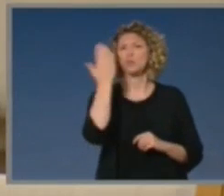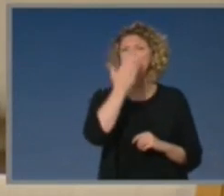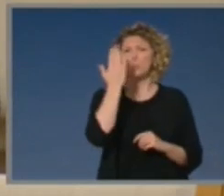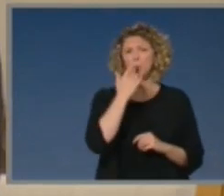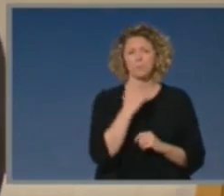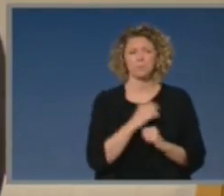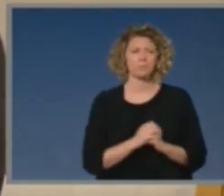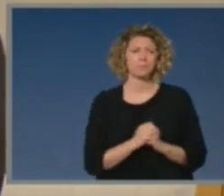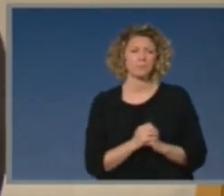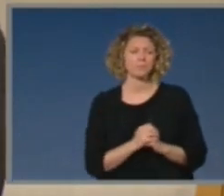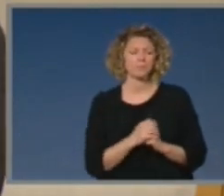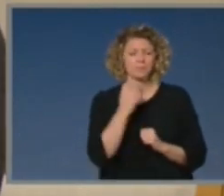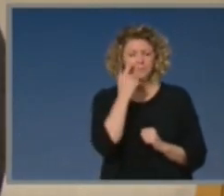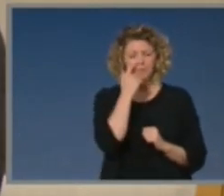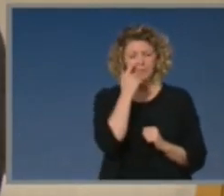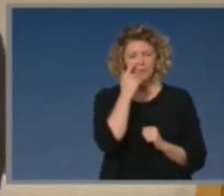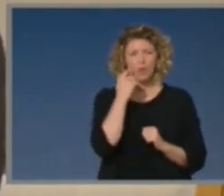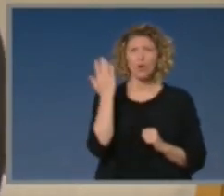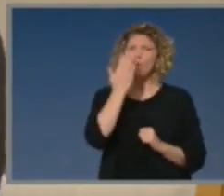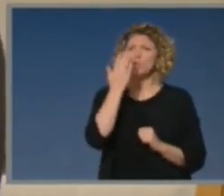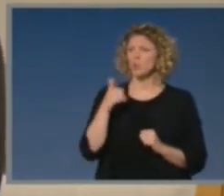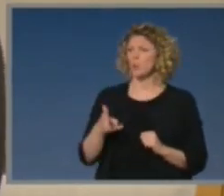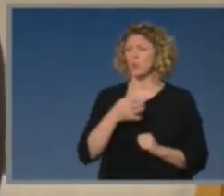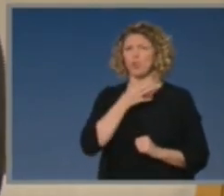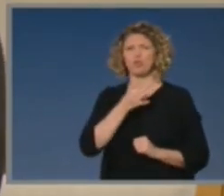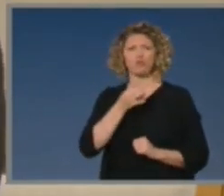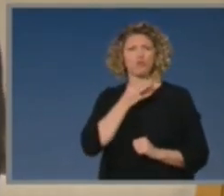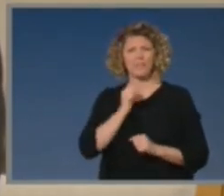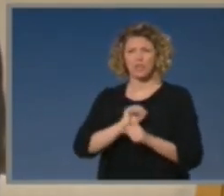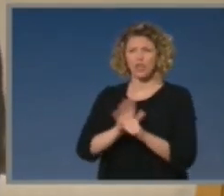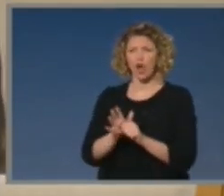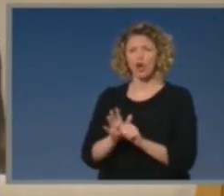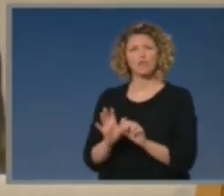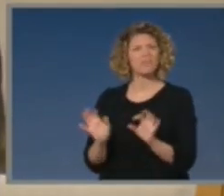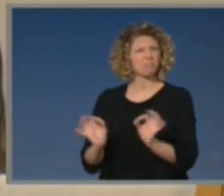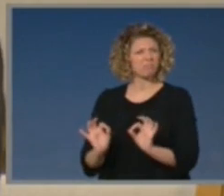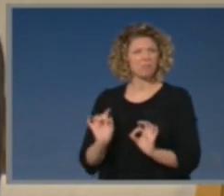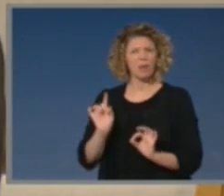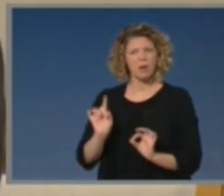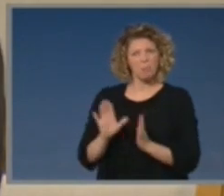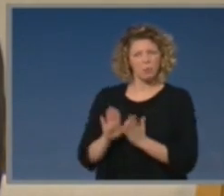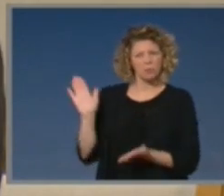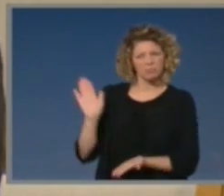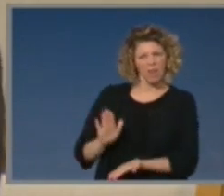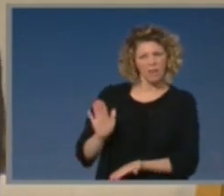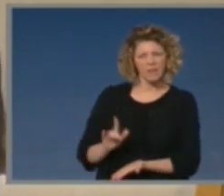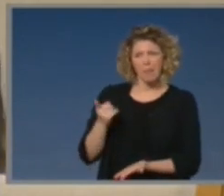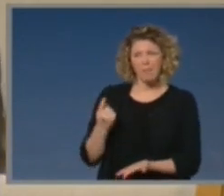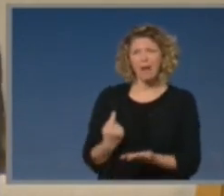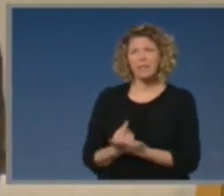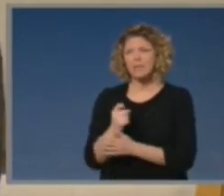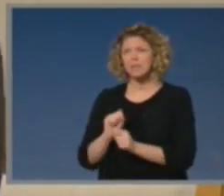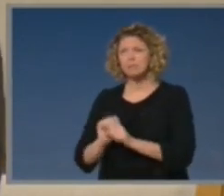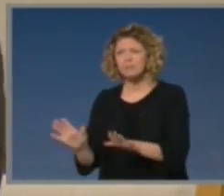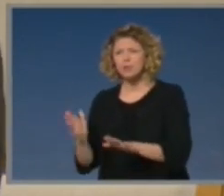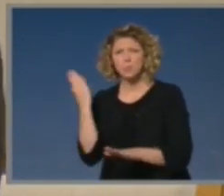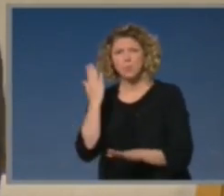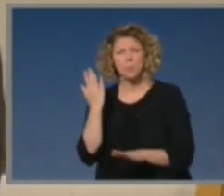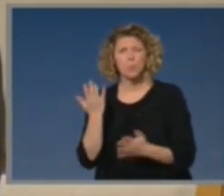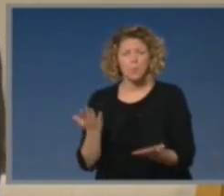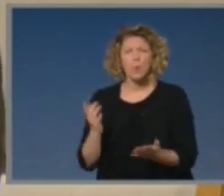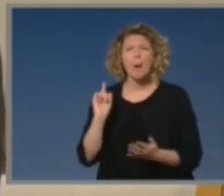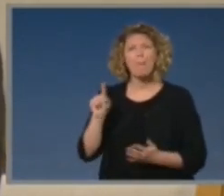South Wales Premier also says that we can expect to see more outbreaks as they start to reopen. So if you can tell us how many jobs the school closures